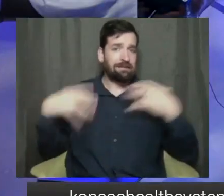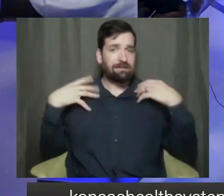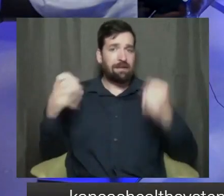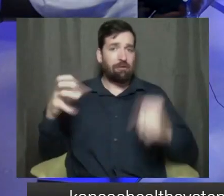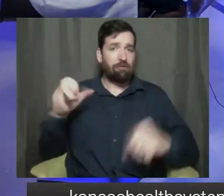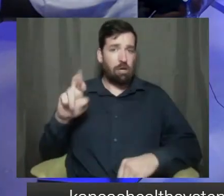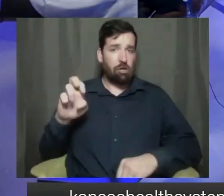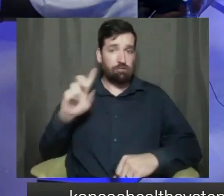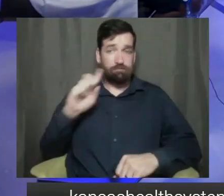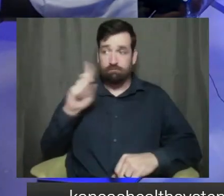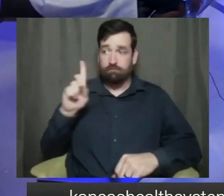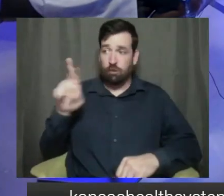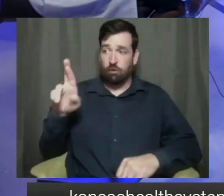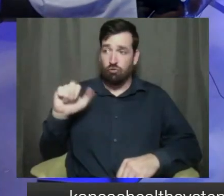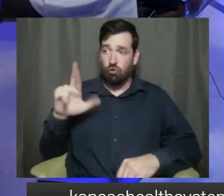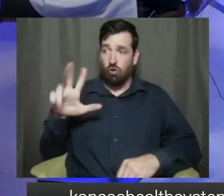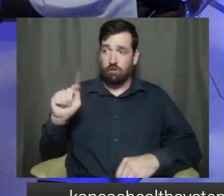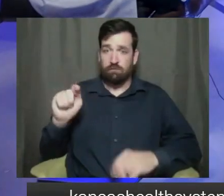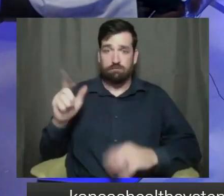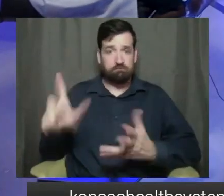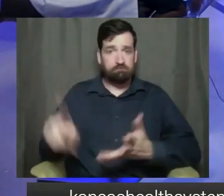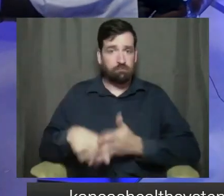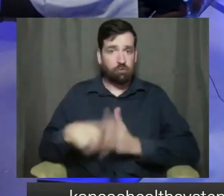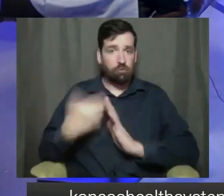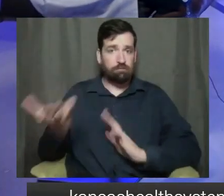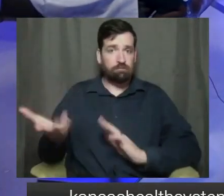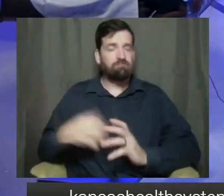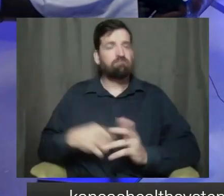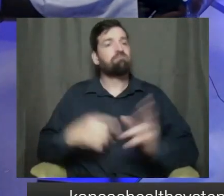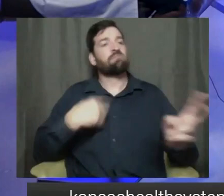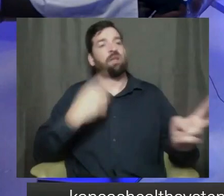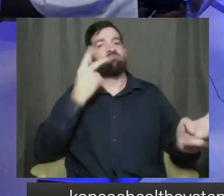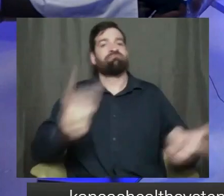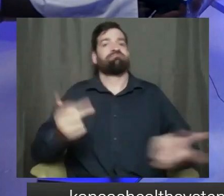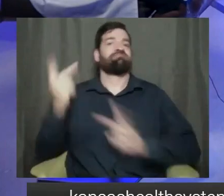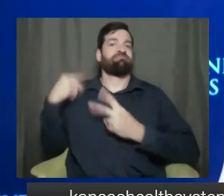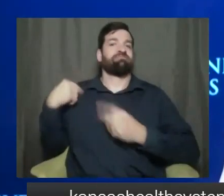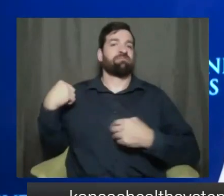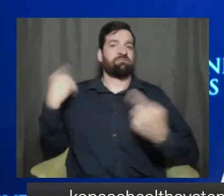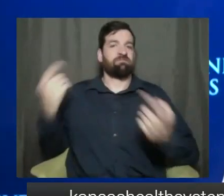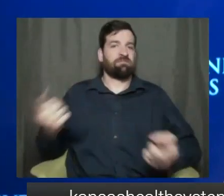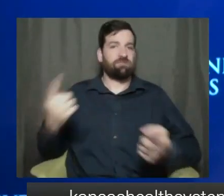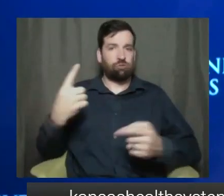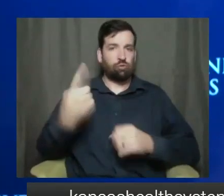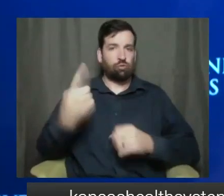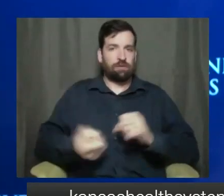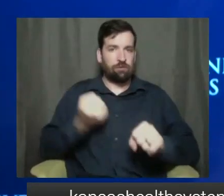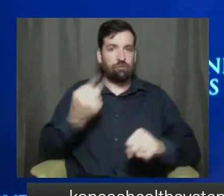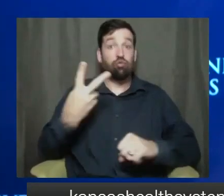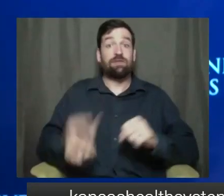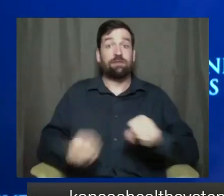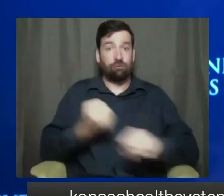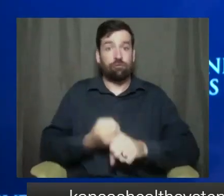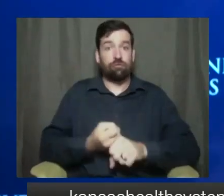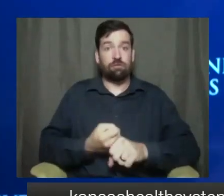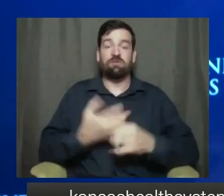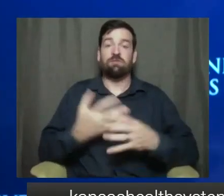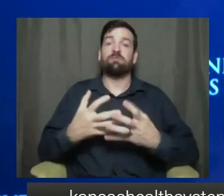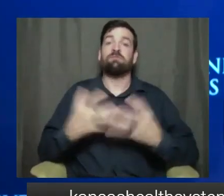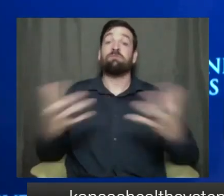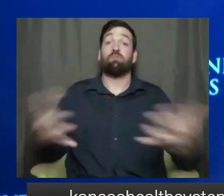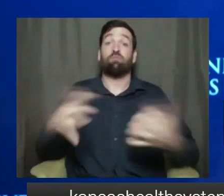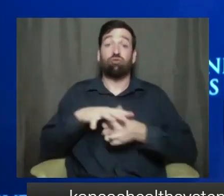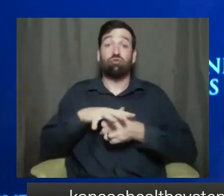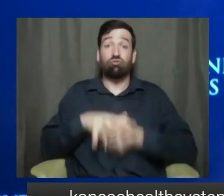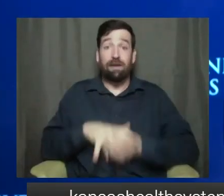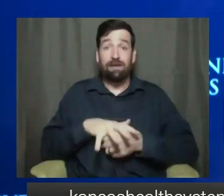today. Well, you know, as I reflect back on the last 2 years, I just think, you know, the amount of stress that society and women